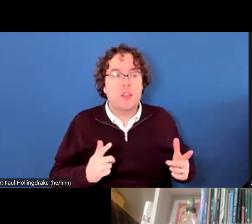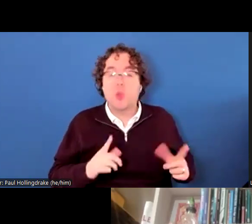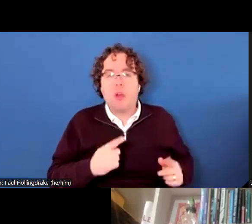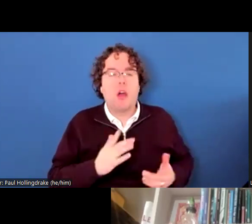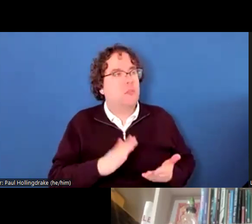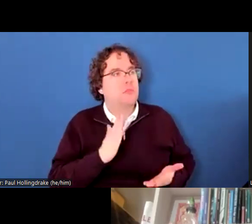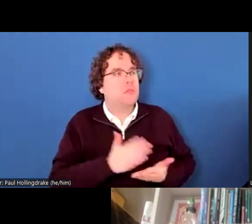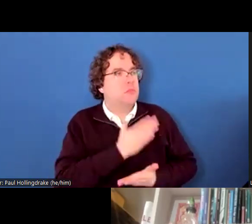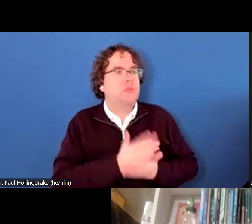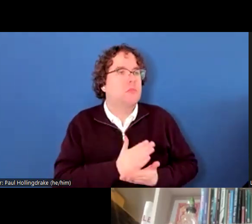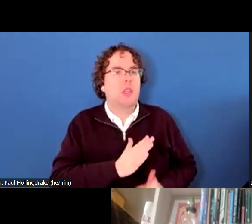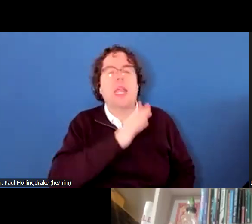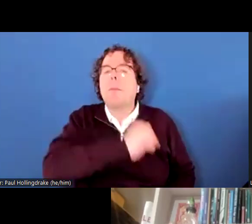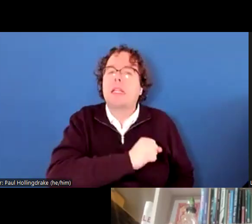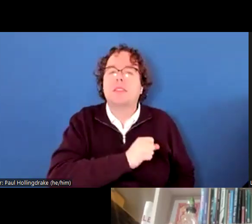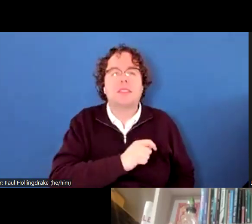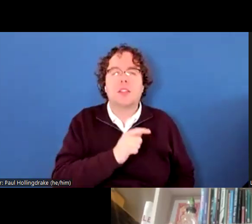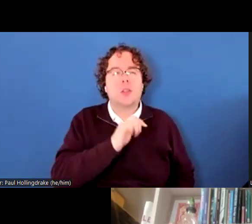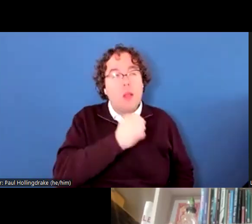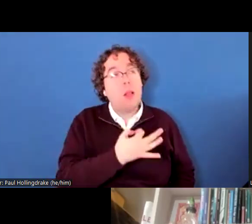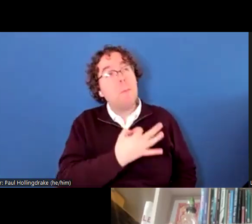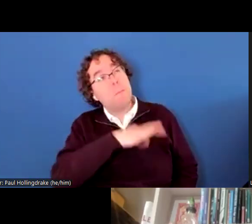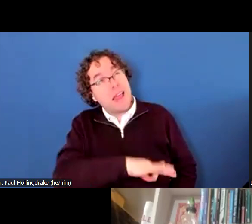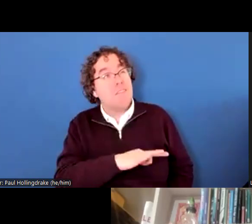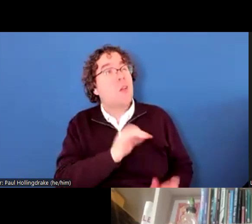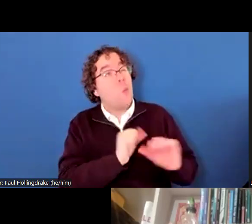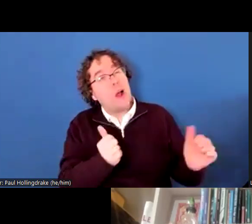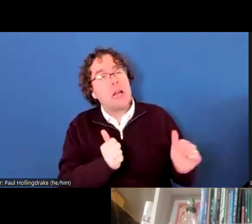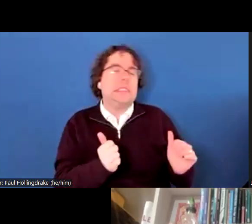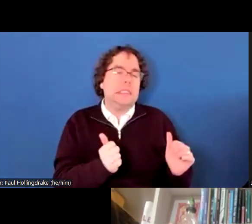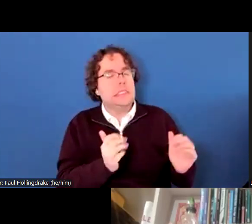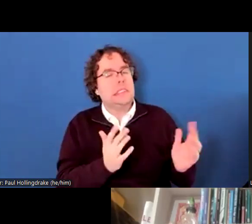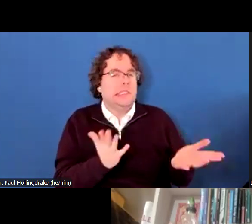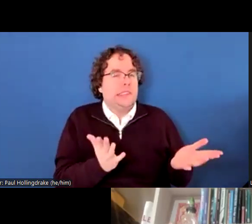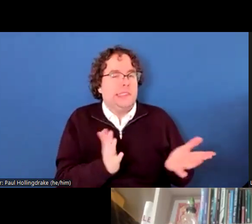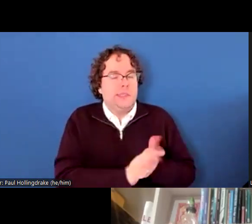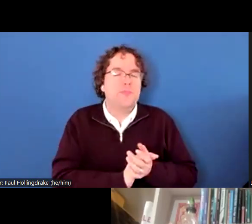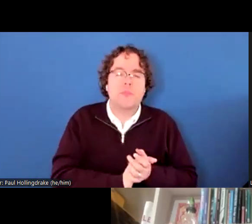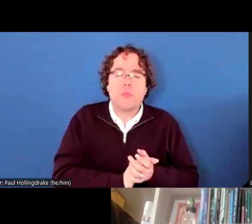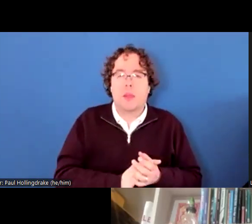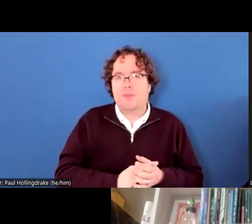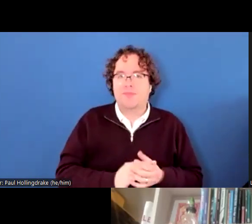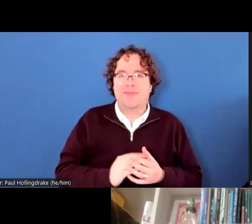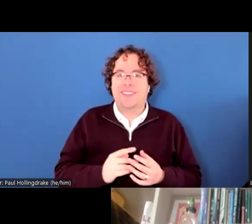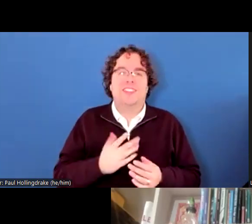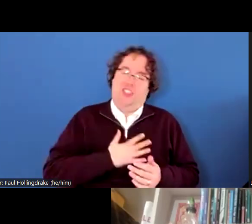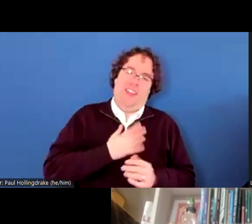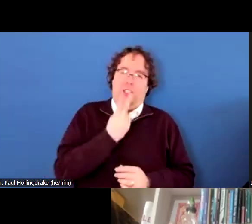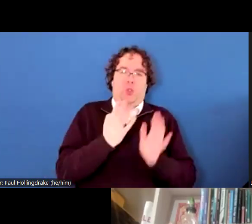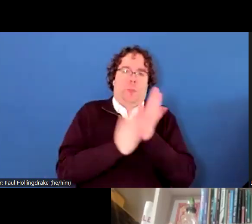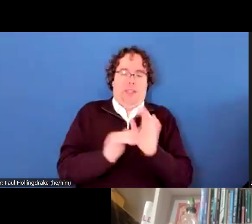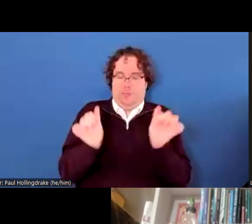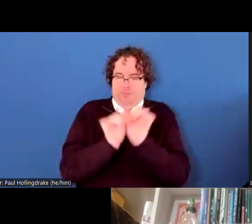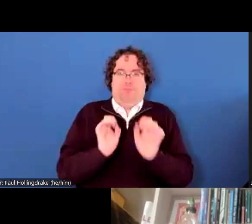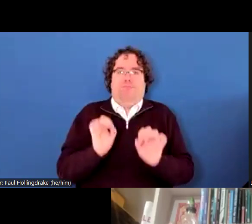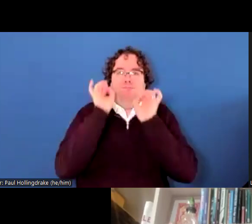it that's possible. Yeah, I think that's kind of like in 2 minutes, like an overview, but I'm really